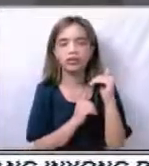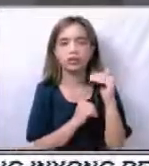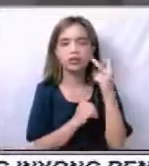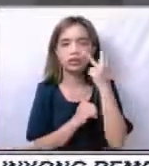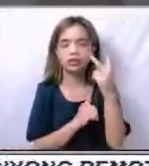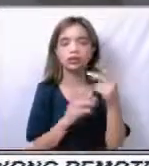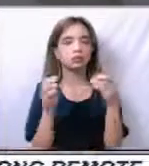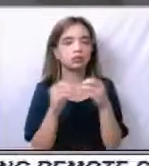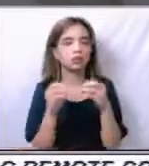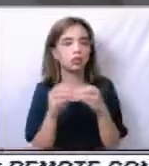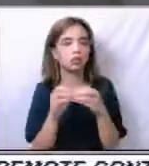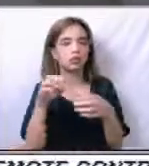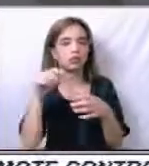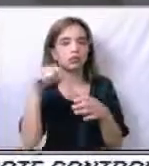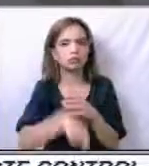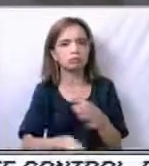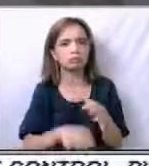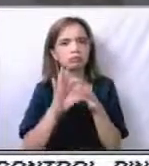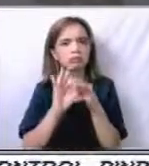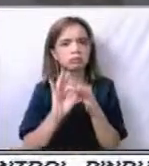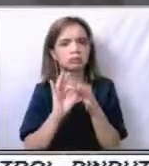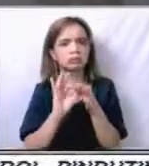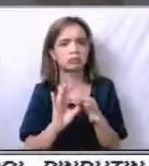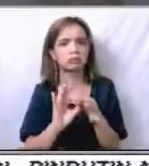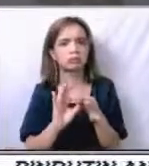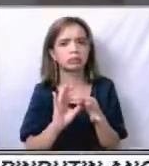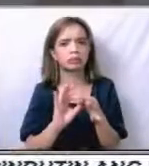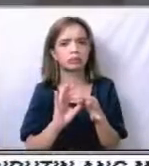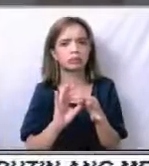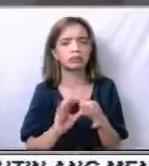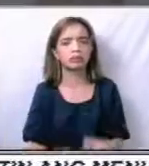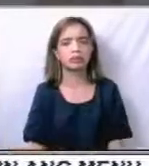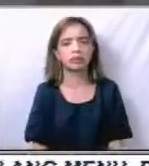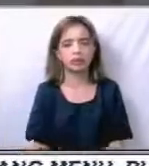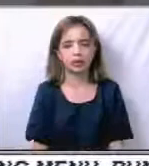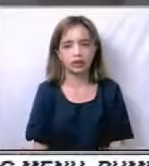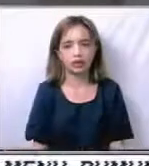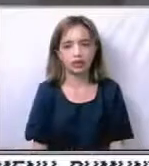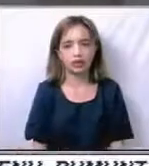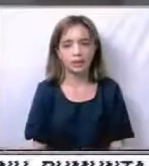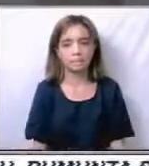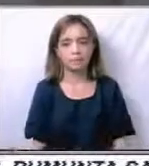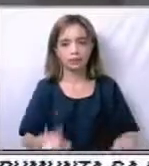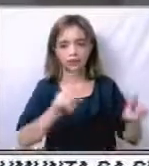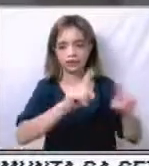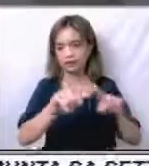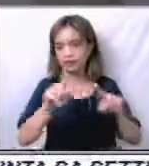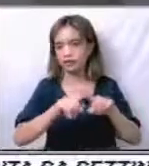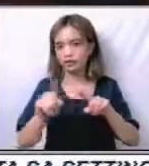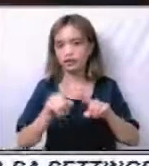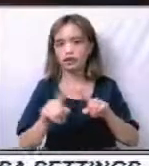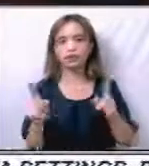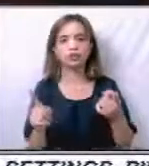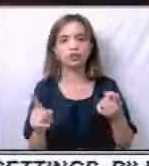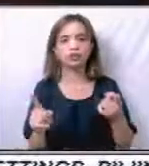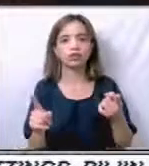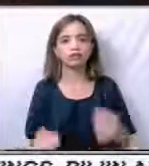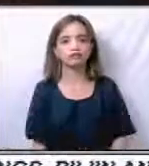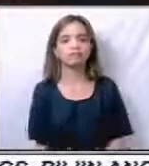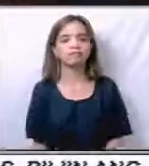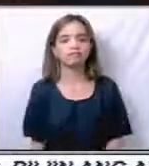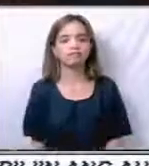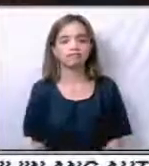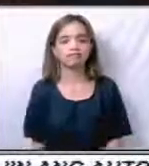deeper engagement bilaterally and in various multilateral fora